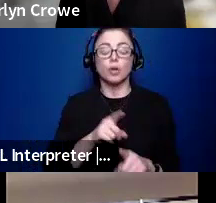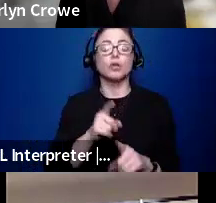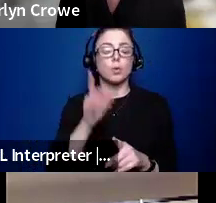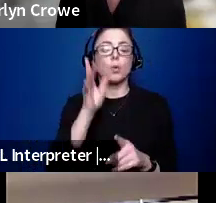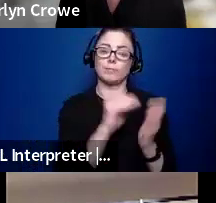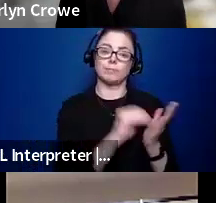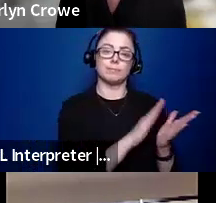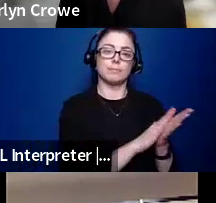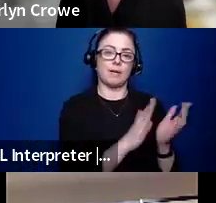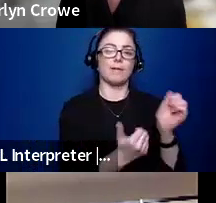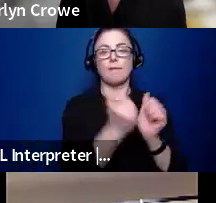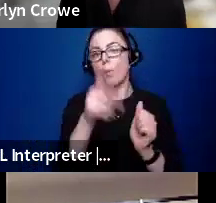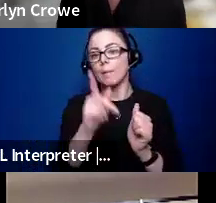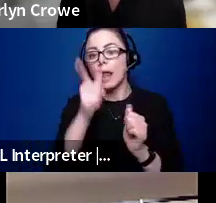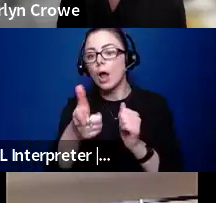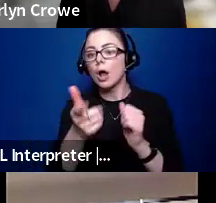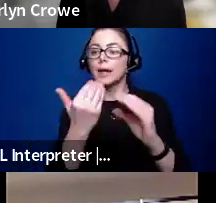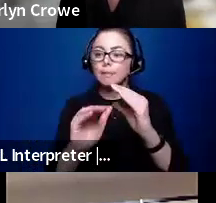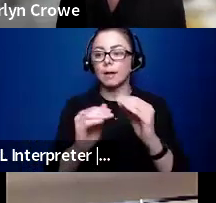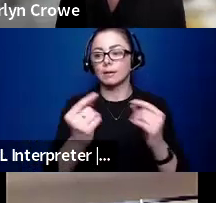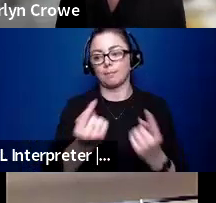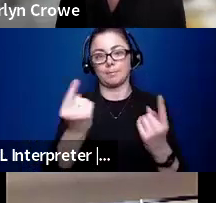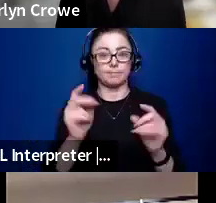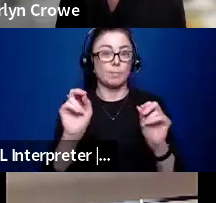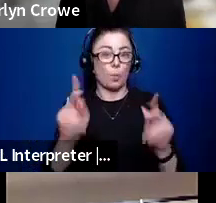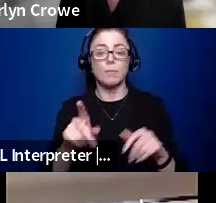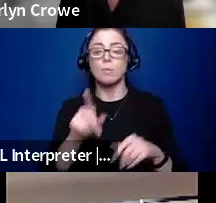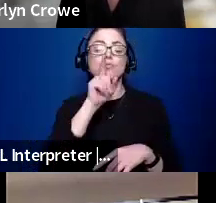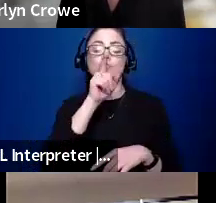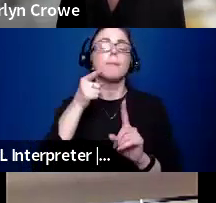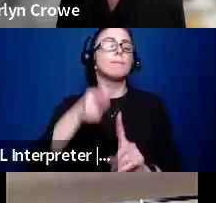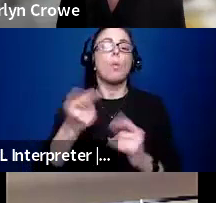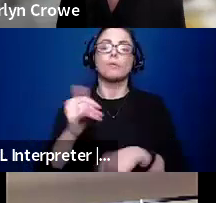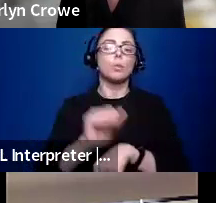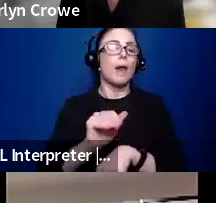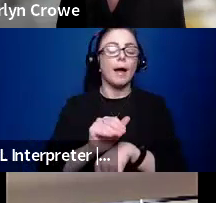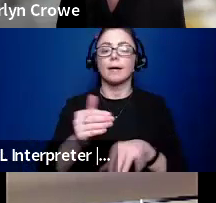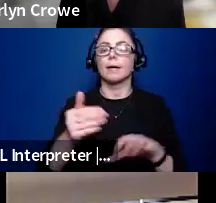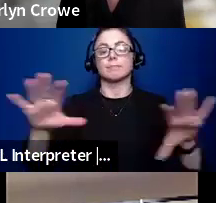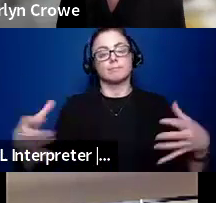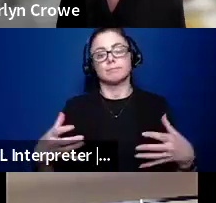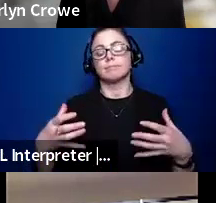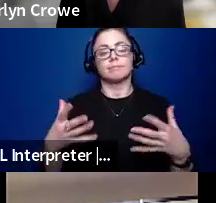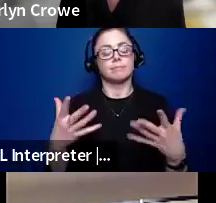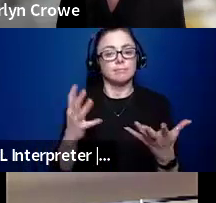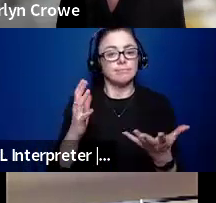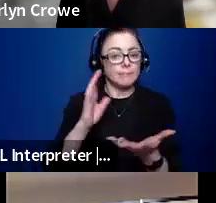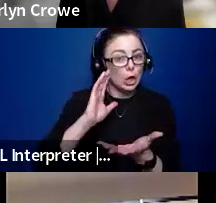and follow up in an email afterwards. So, but really we want to be here to hear your comments. And also we